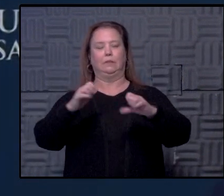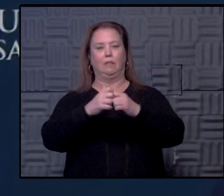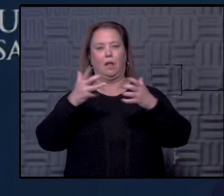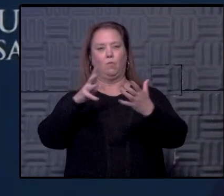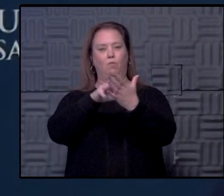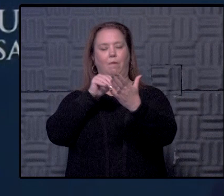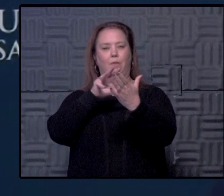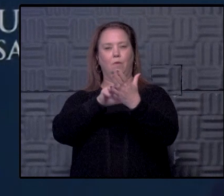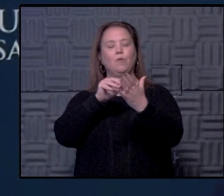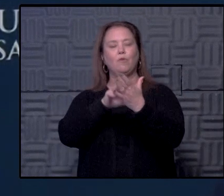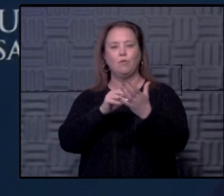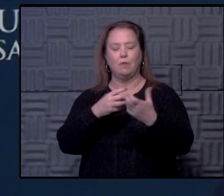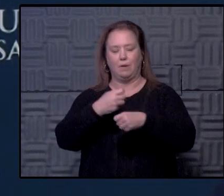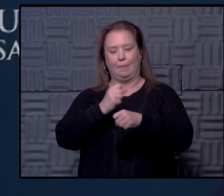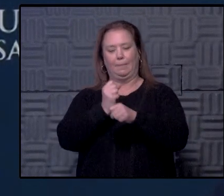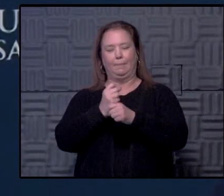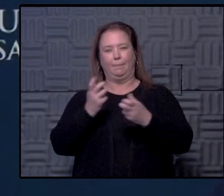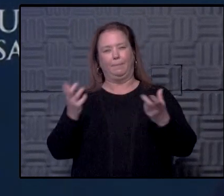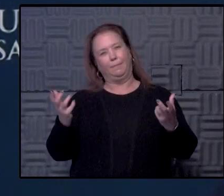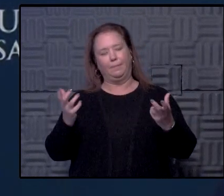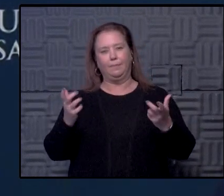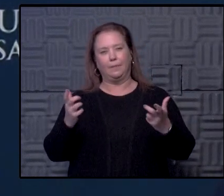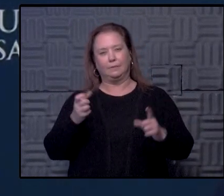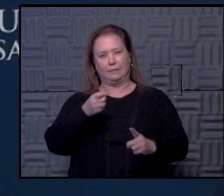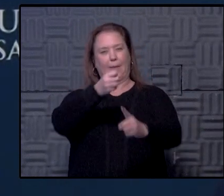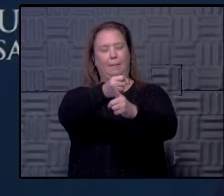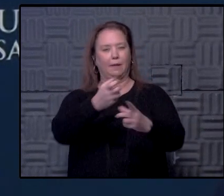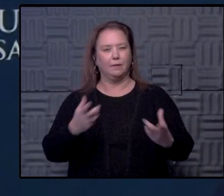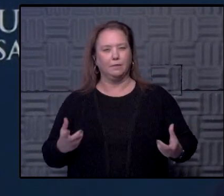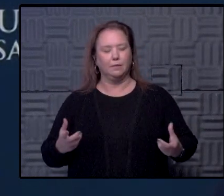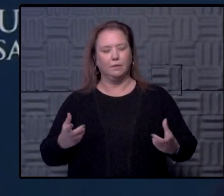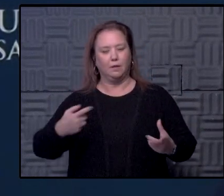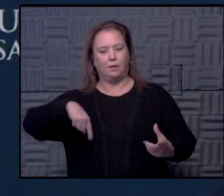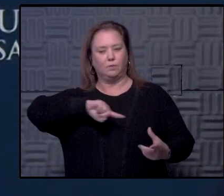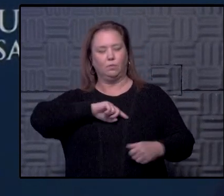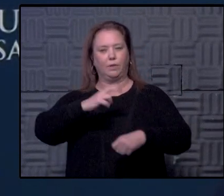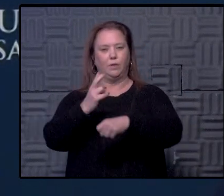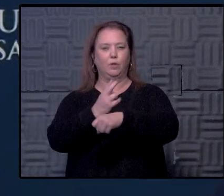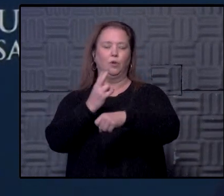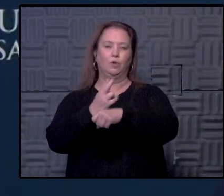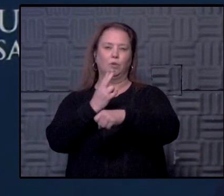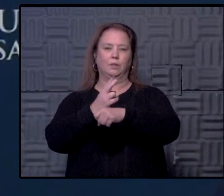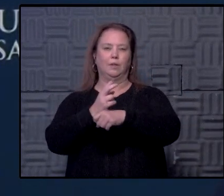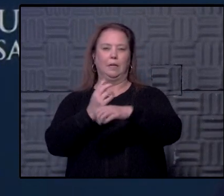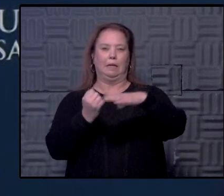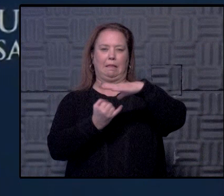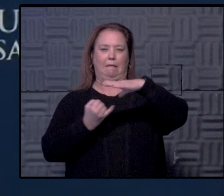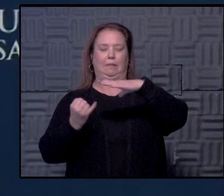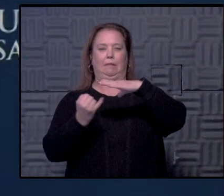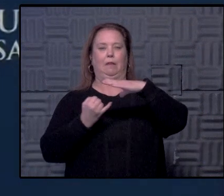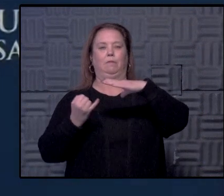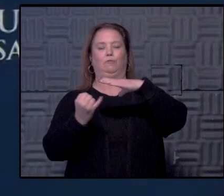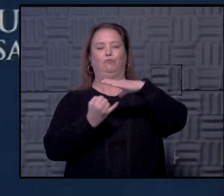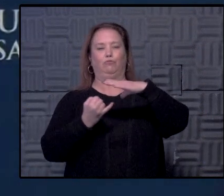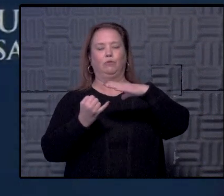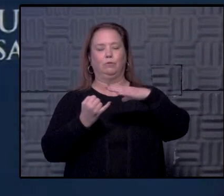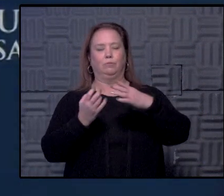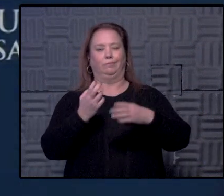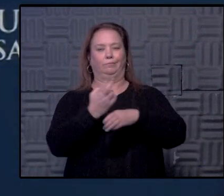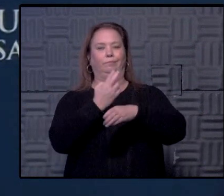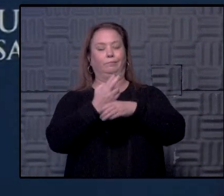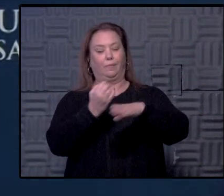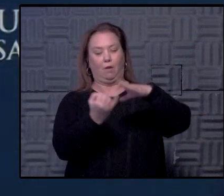learn, and it makes a big impact as we utilize the isolation resources and utilize